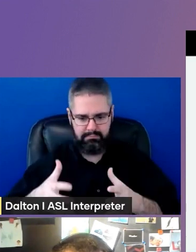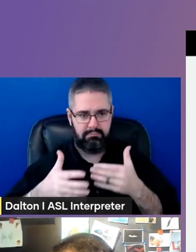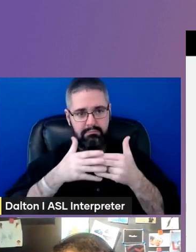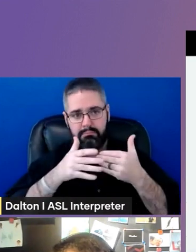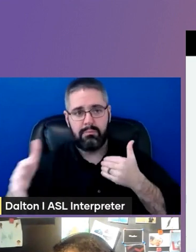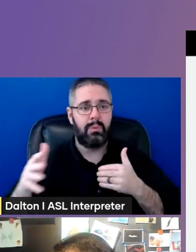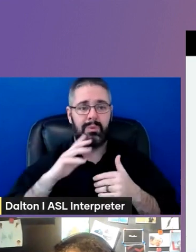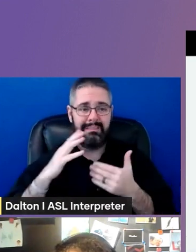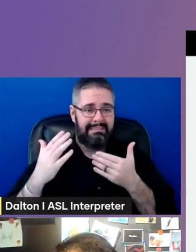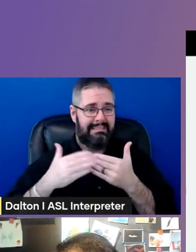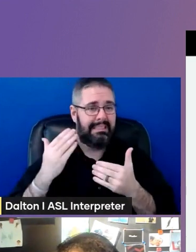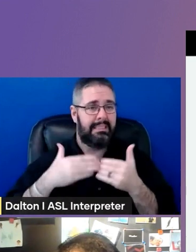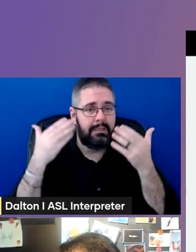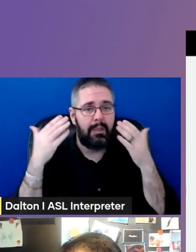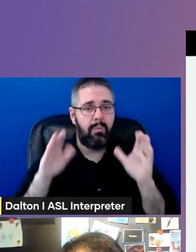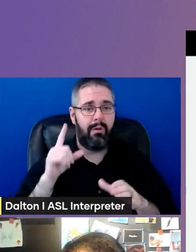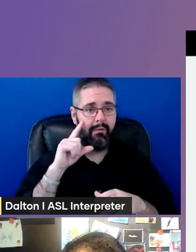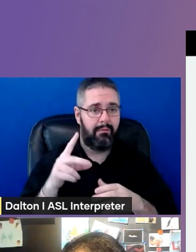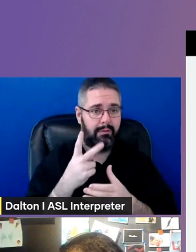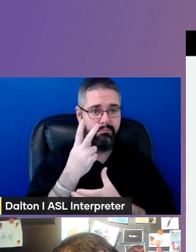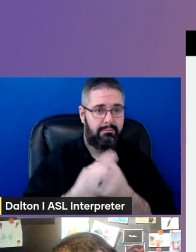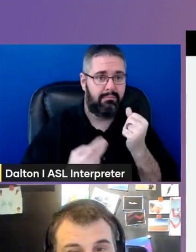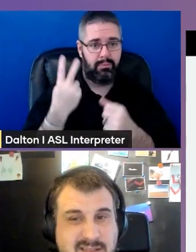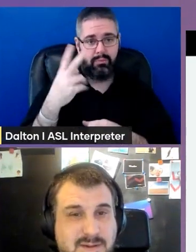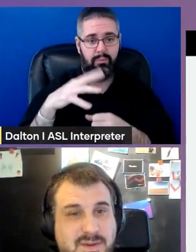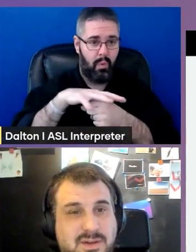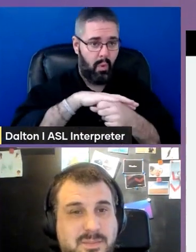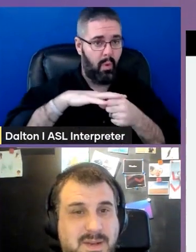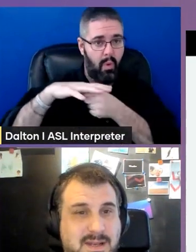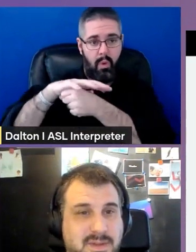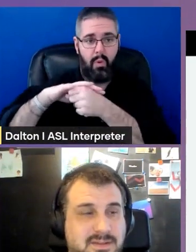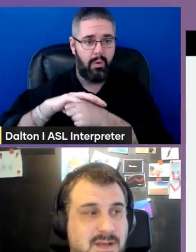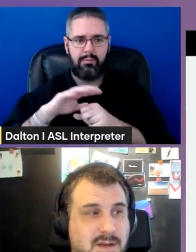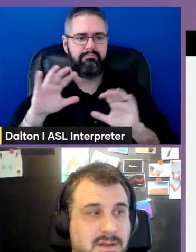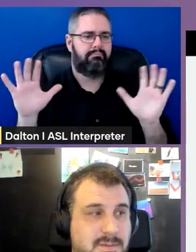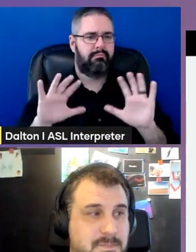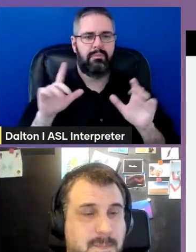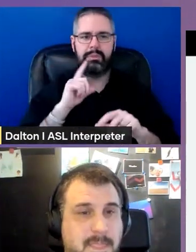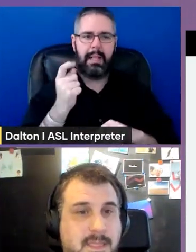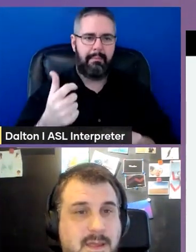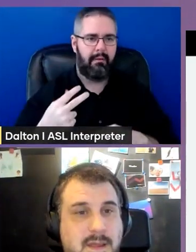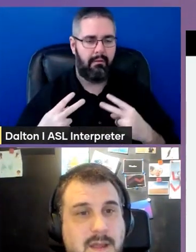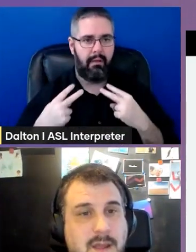easy way to do 2 local execs in a deploy section, so that's why we got a little bit stuck.